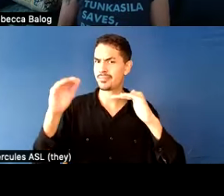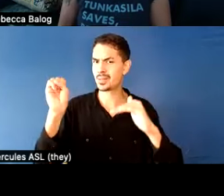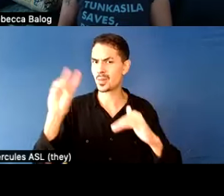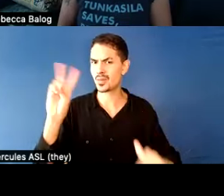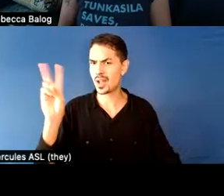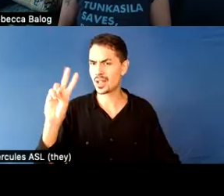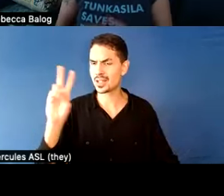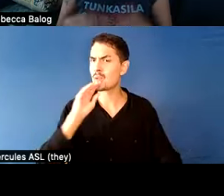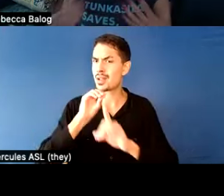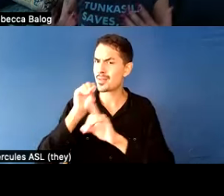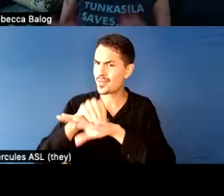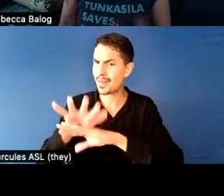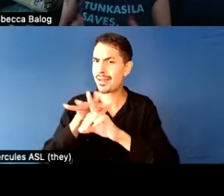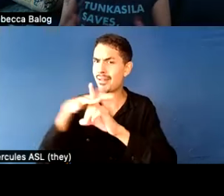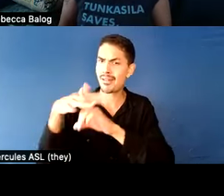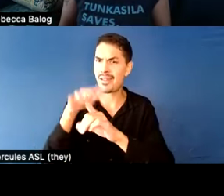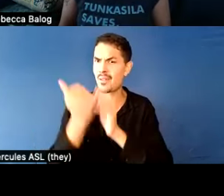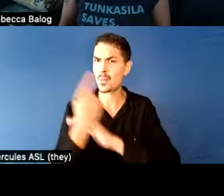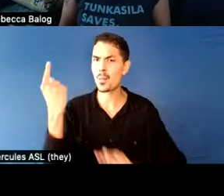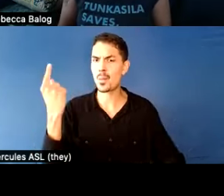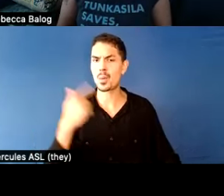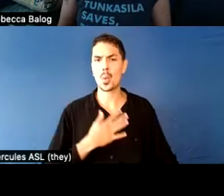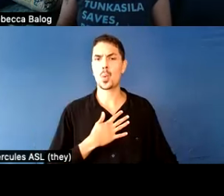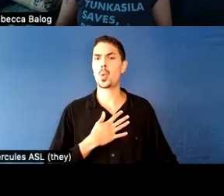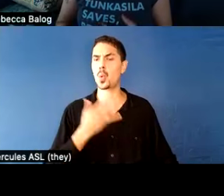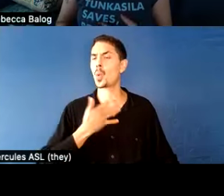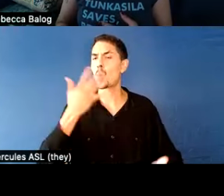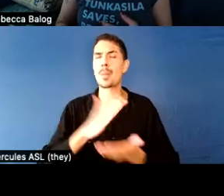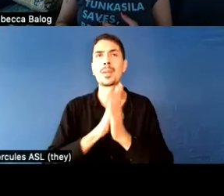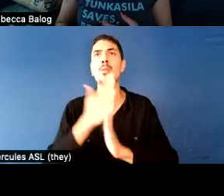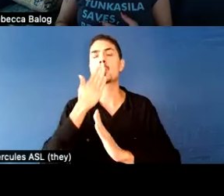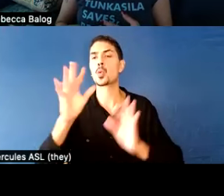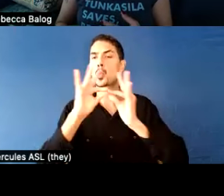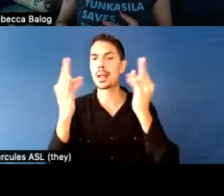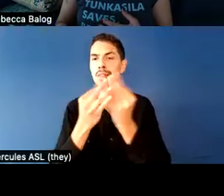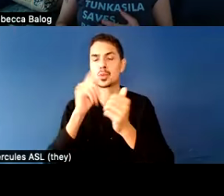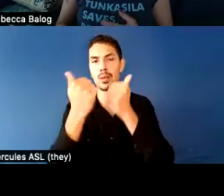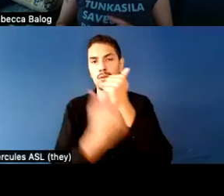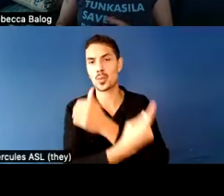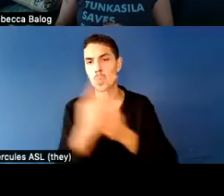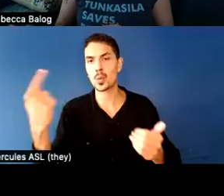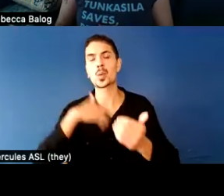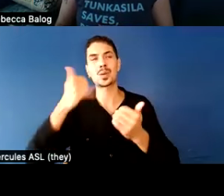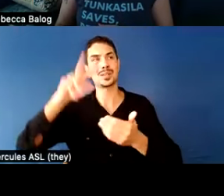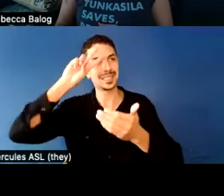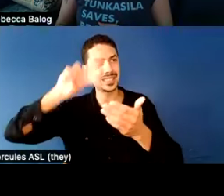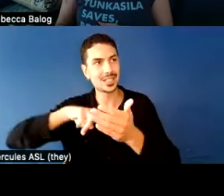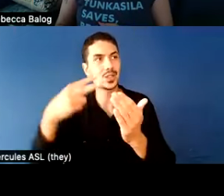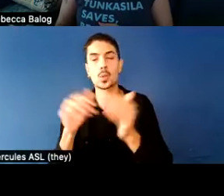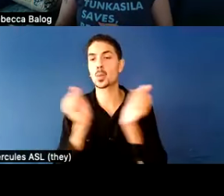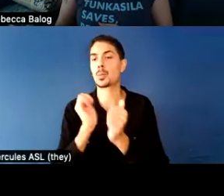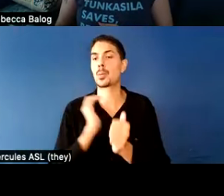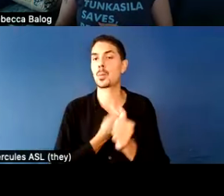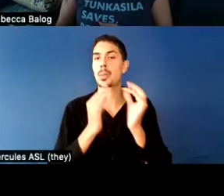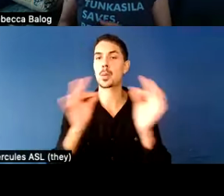work, we want to be good relatives to all of our relatives and be very intentional with our language to